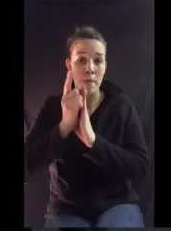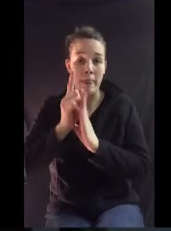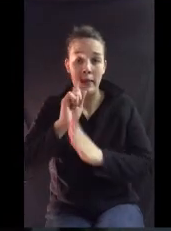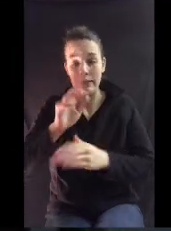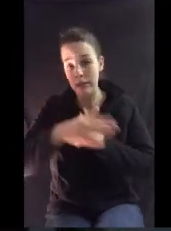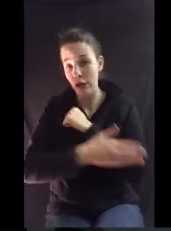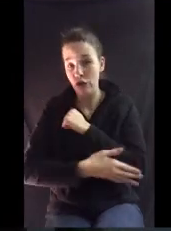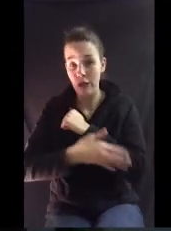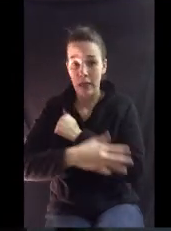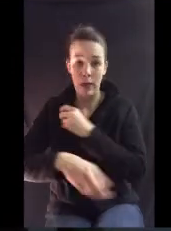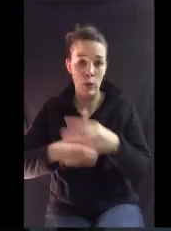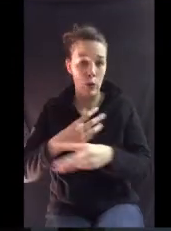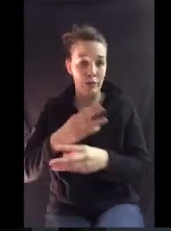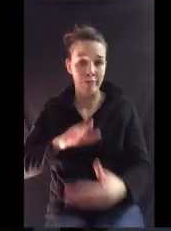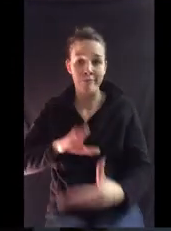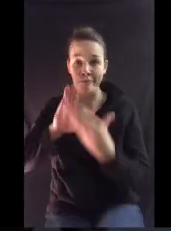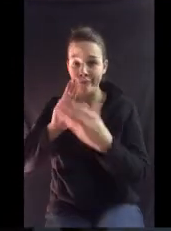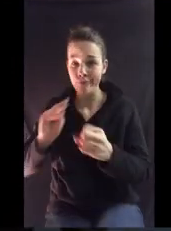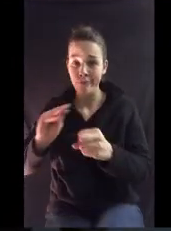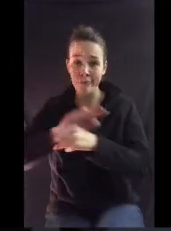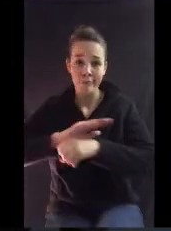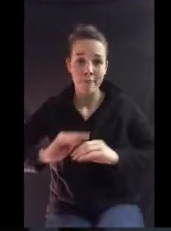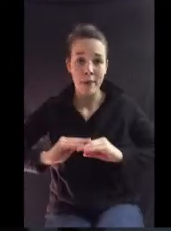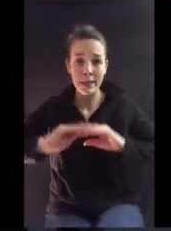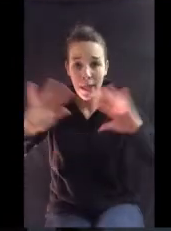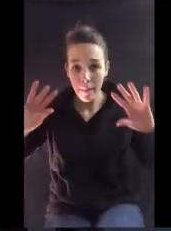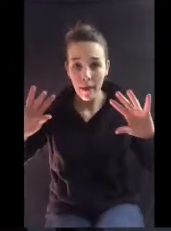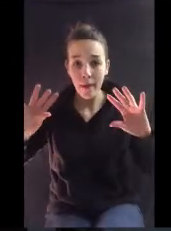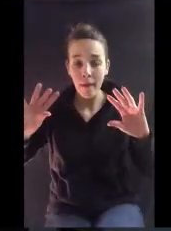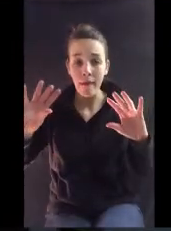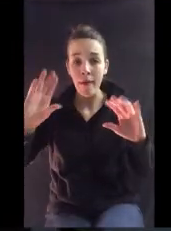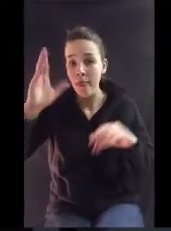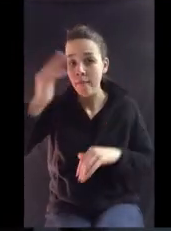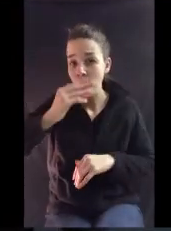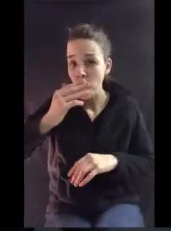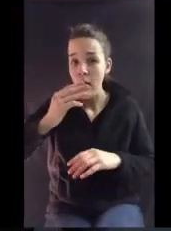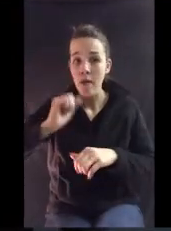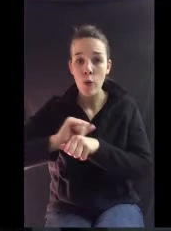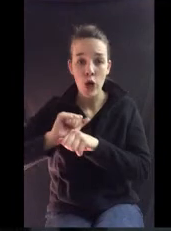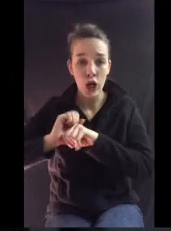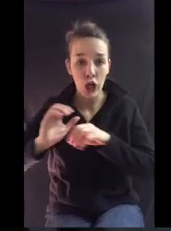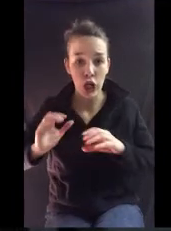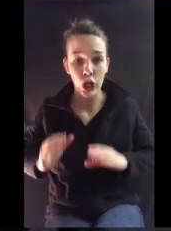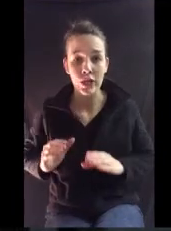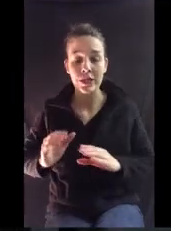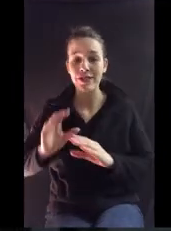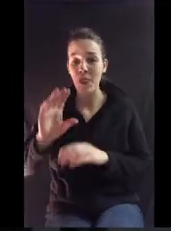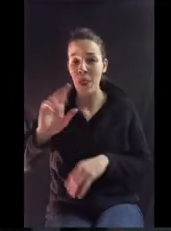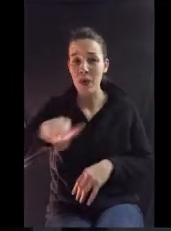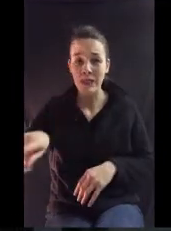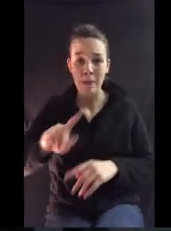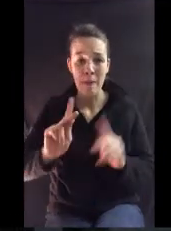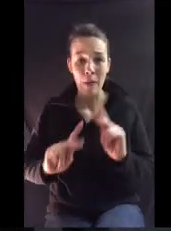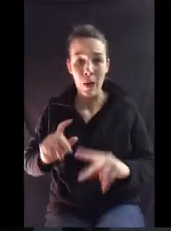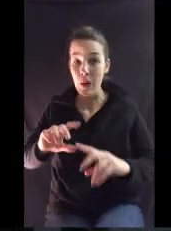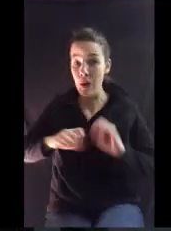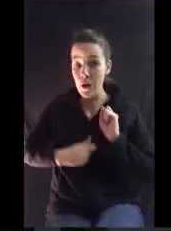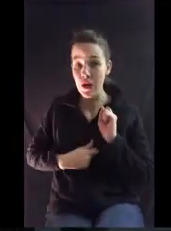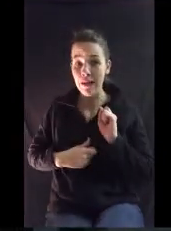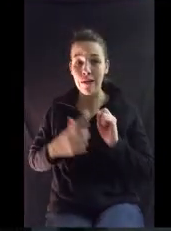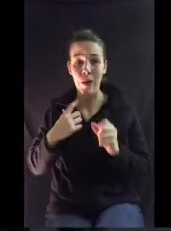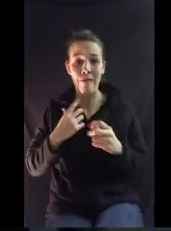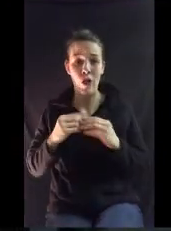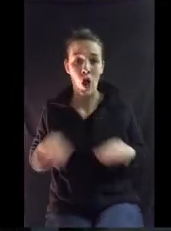a difficult moment in our country and in the world facing this global pandemic, and we pray for all those on the front lines, all those who